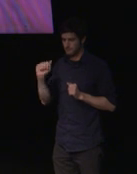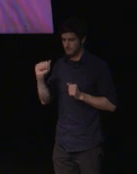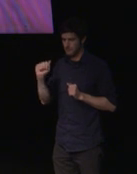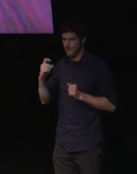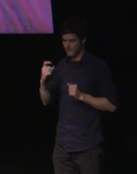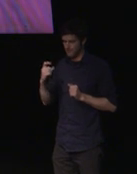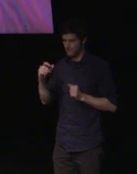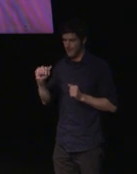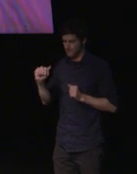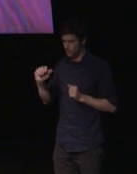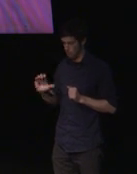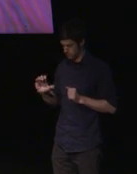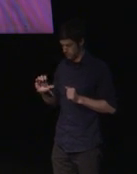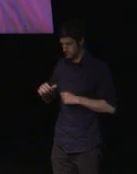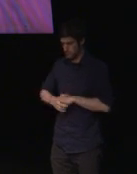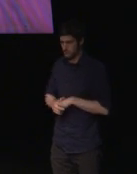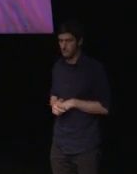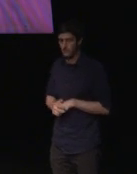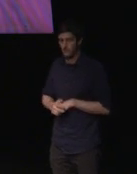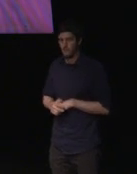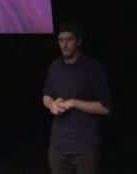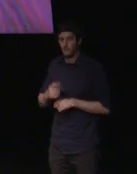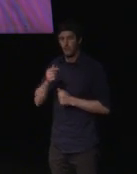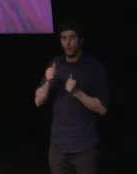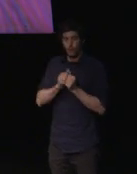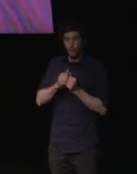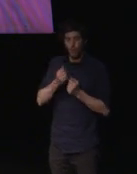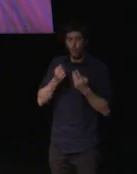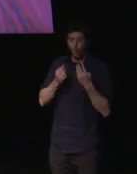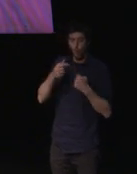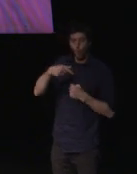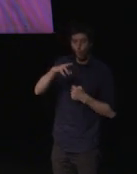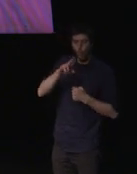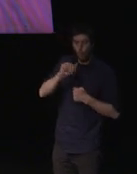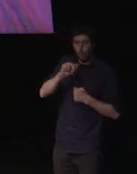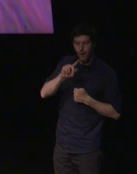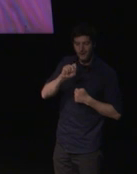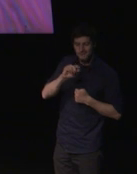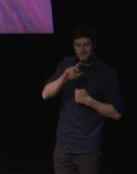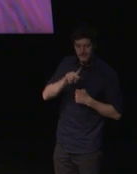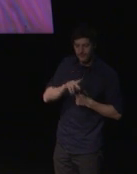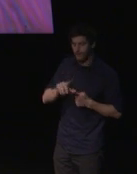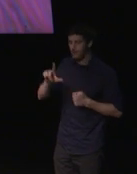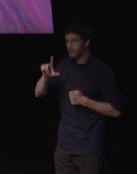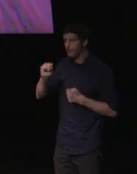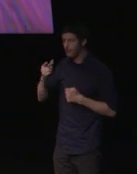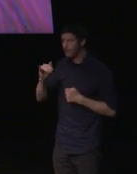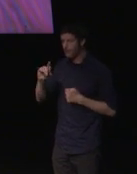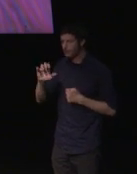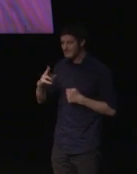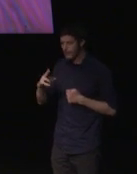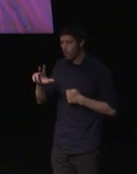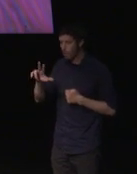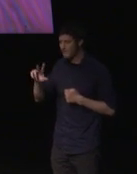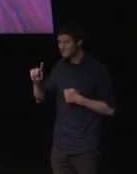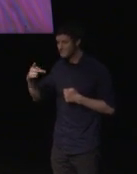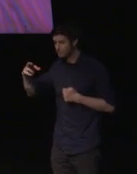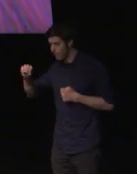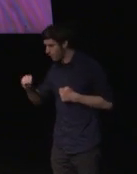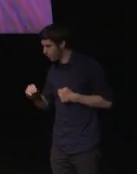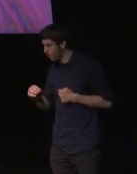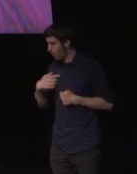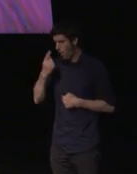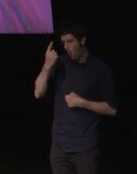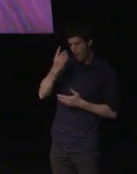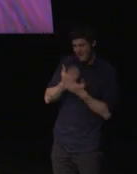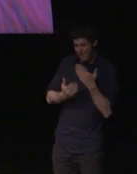some of its friends. Things like the Quad Stick and the Logitech 3D Pro, some AbleNet switches, our PDP one-handed